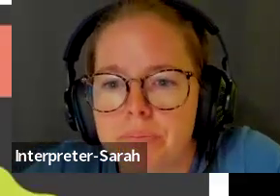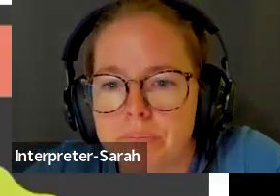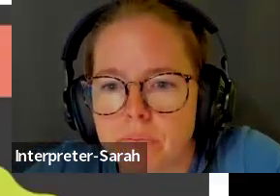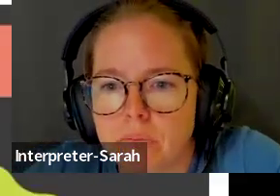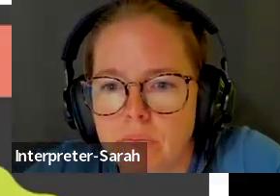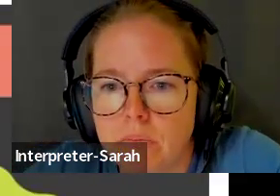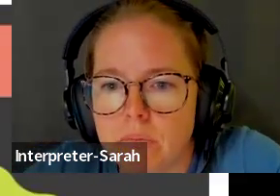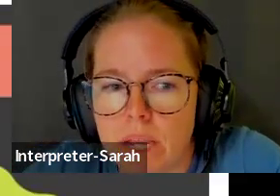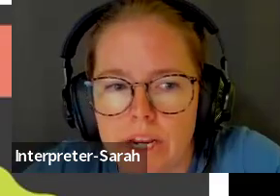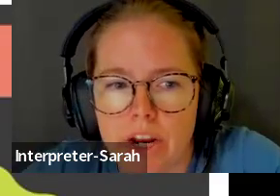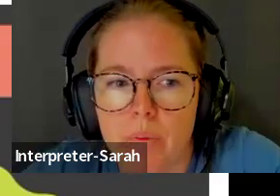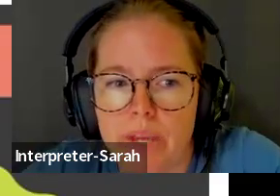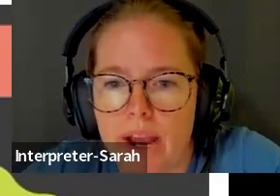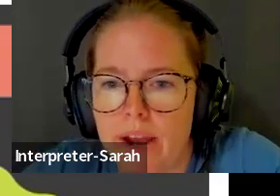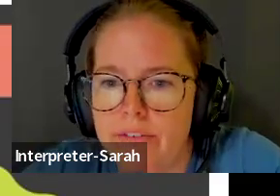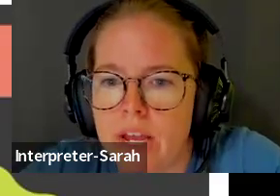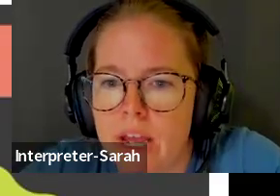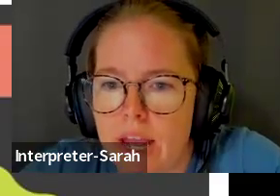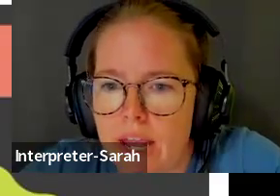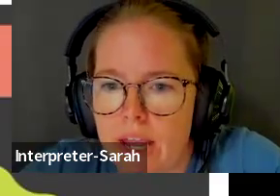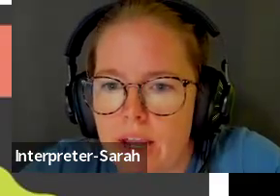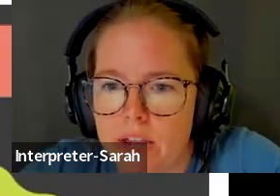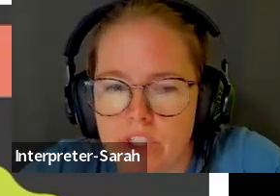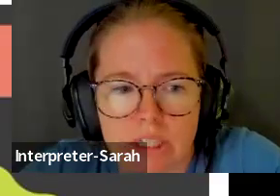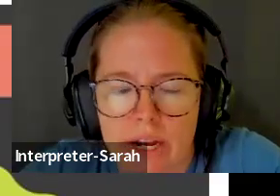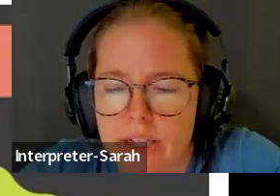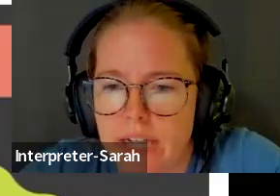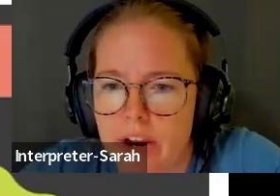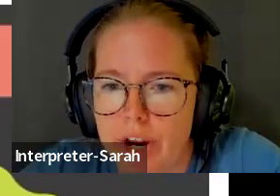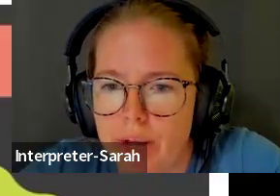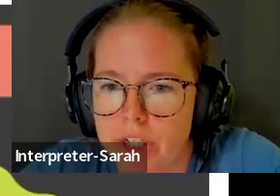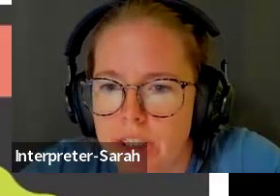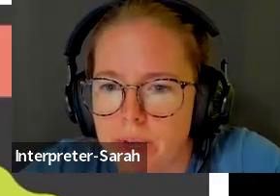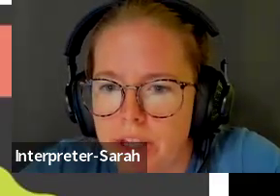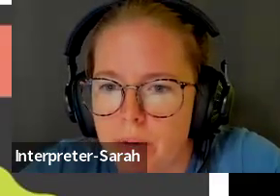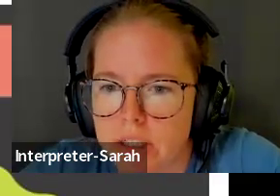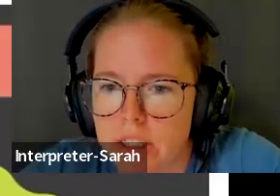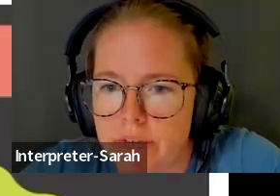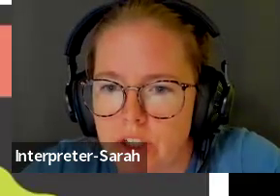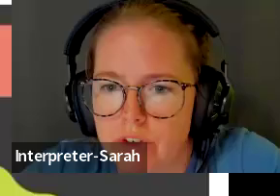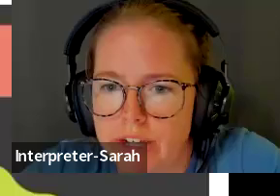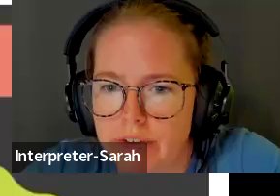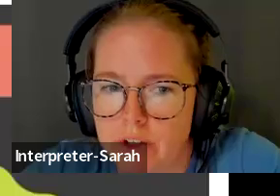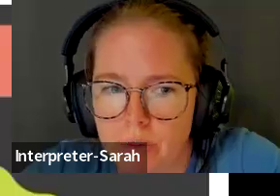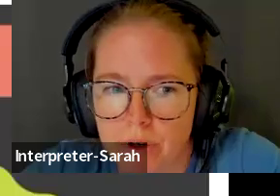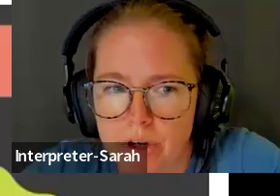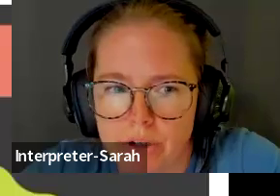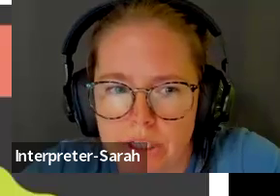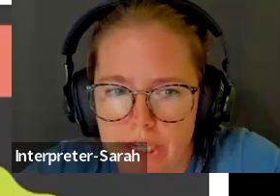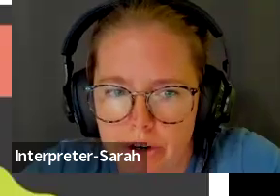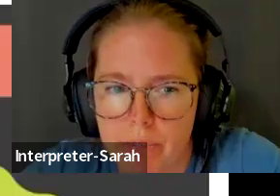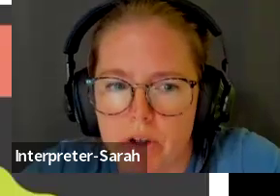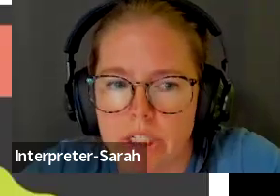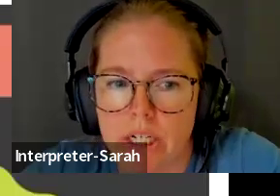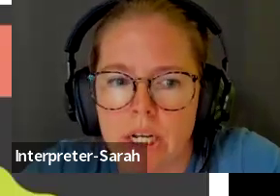people. And here we have a just kind of diagram to explain the process of a certified deaf interpreter.